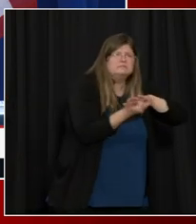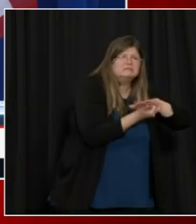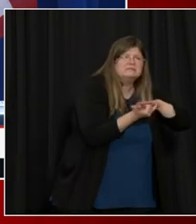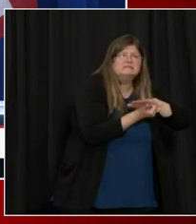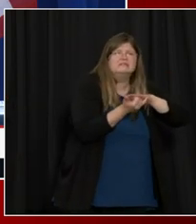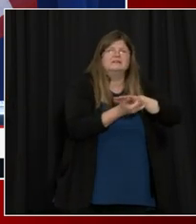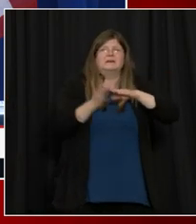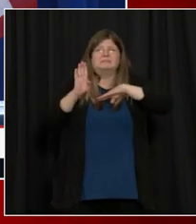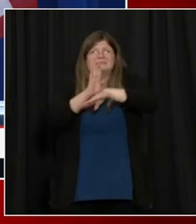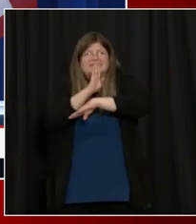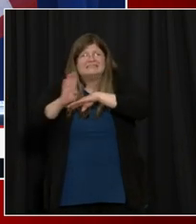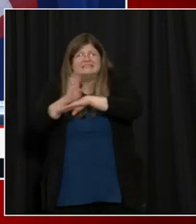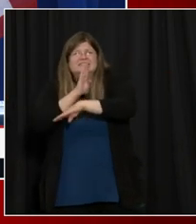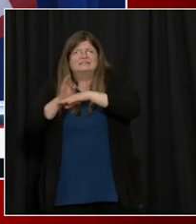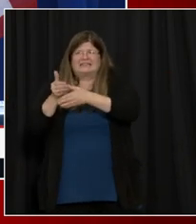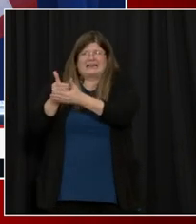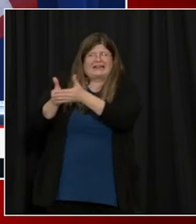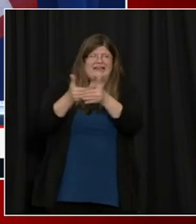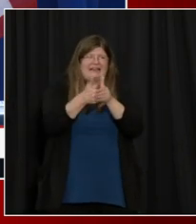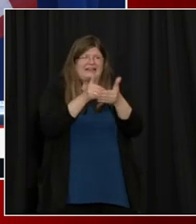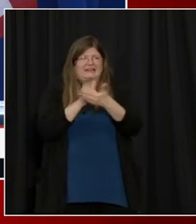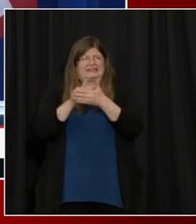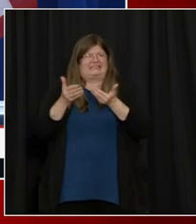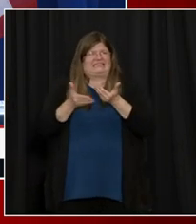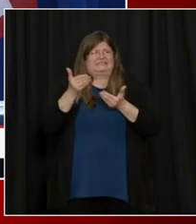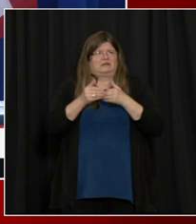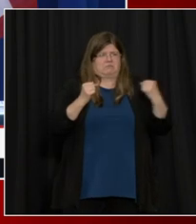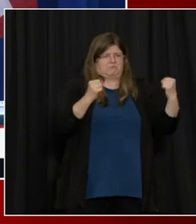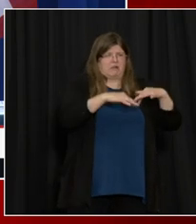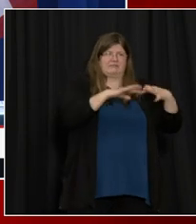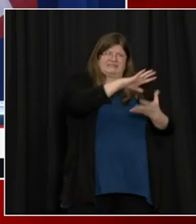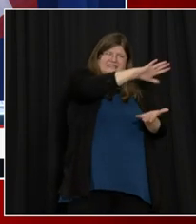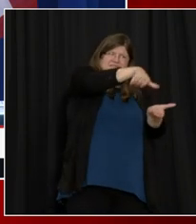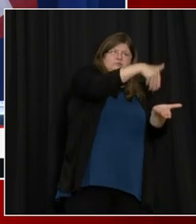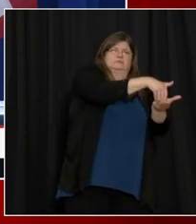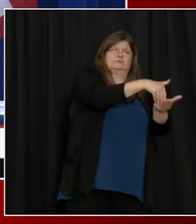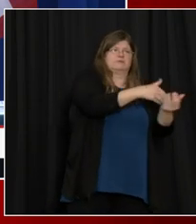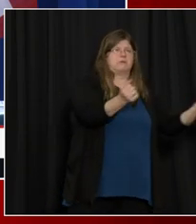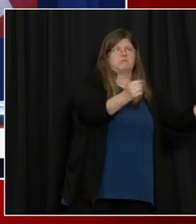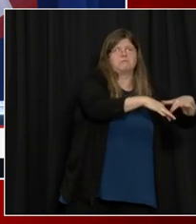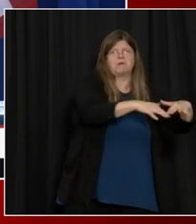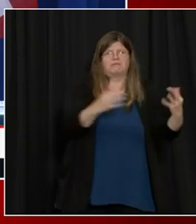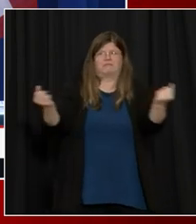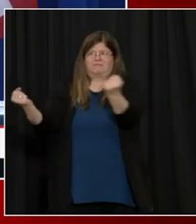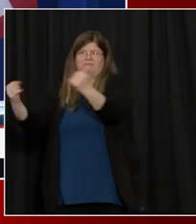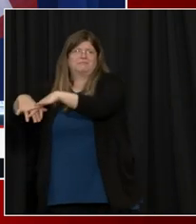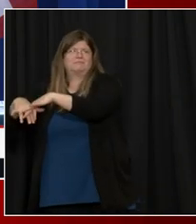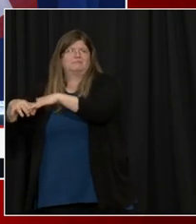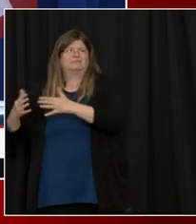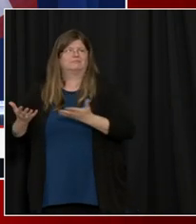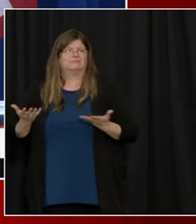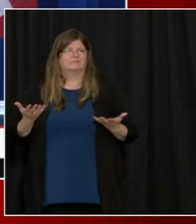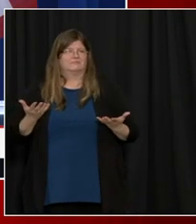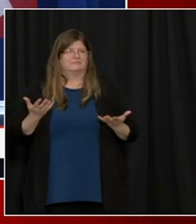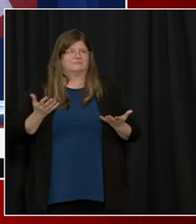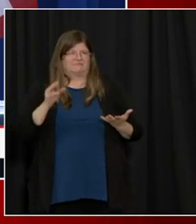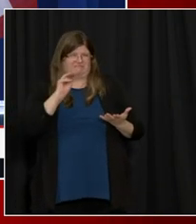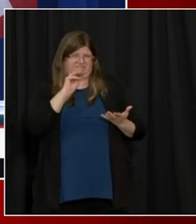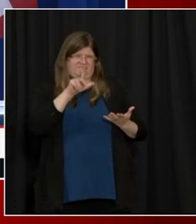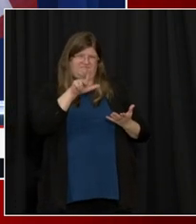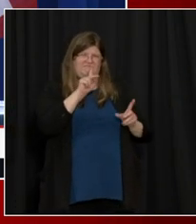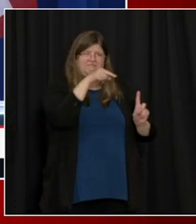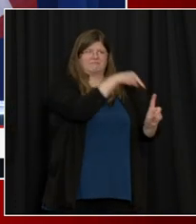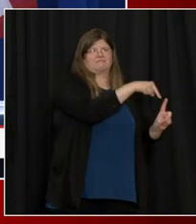that's more central to a residential area. So that's why we're